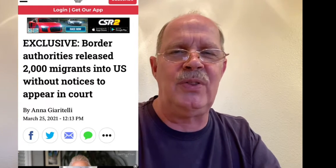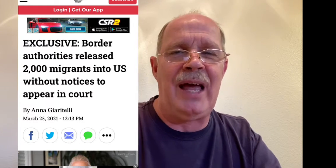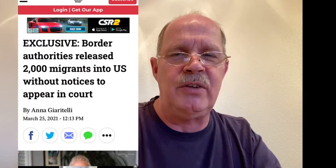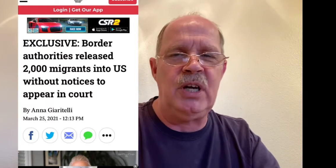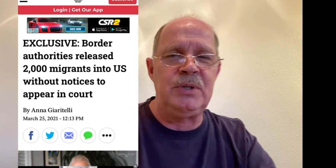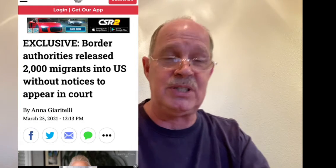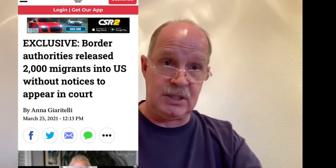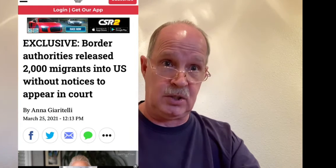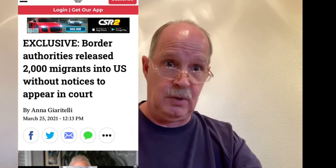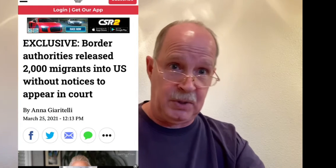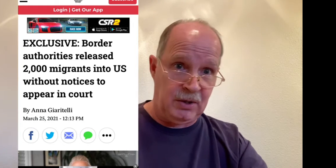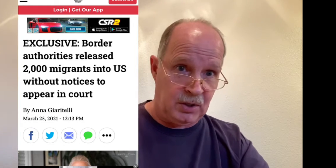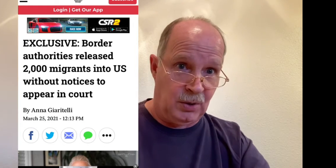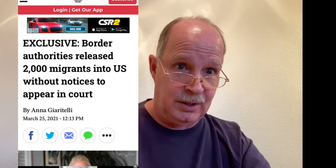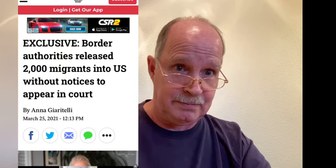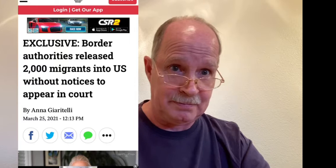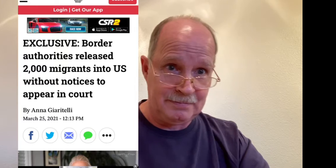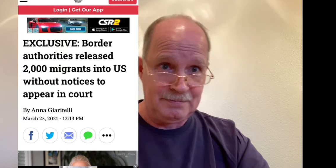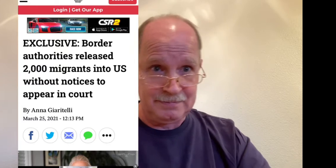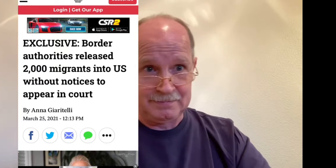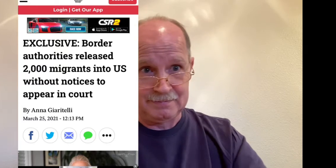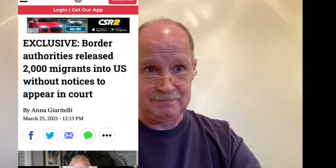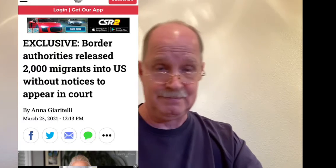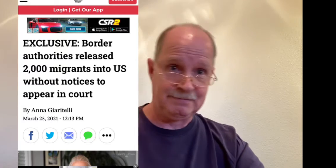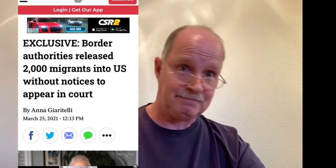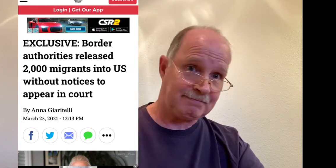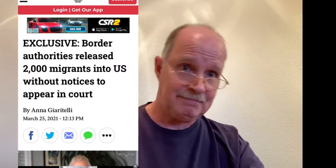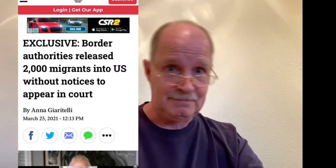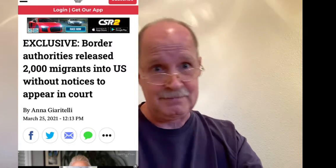U.S. without notices to appear in court.